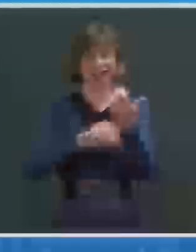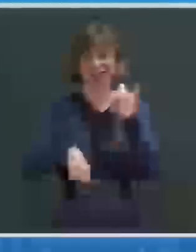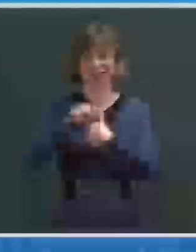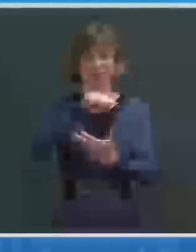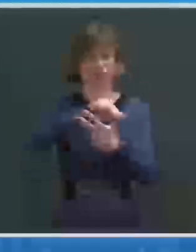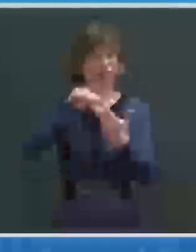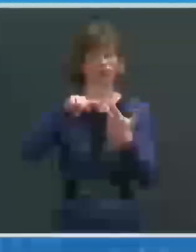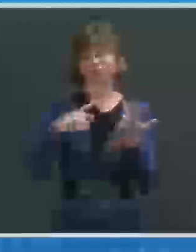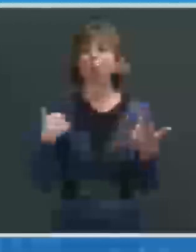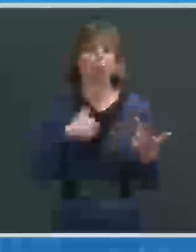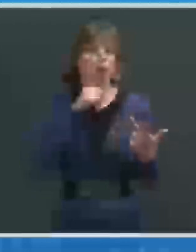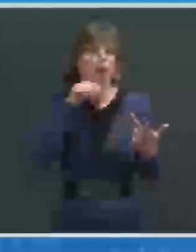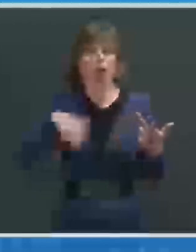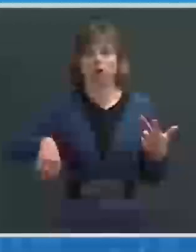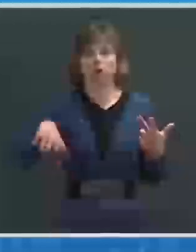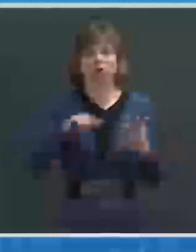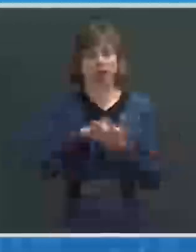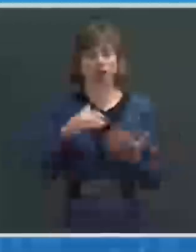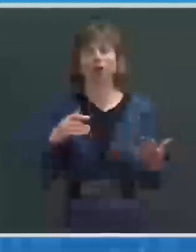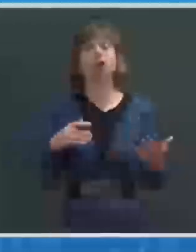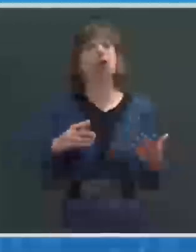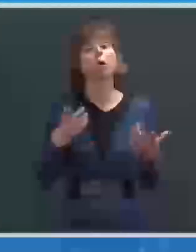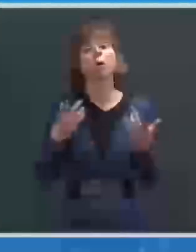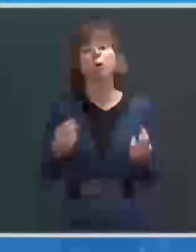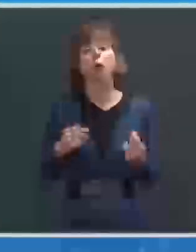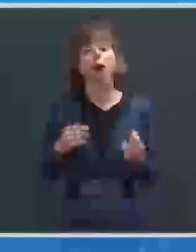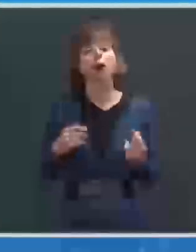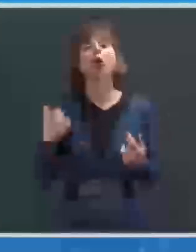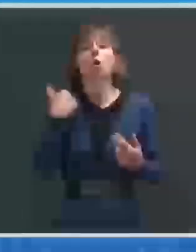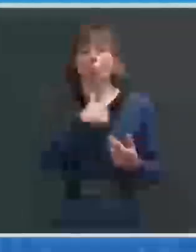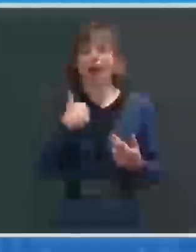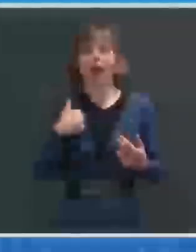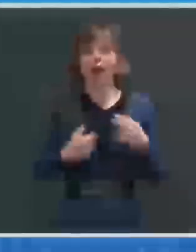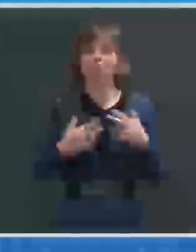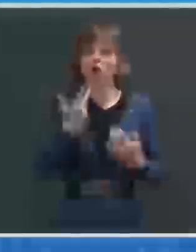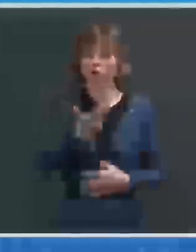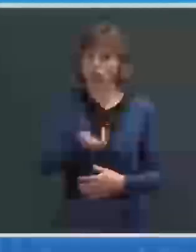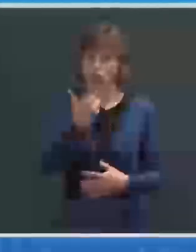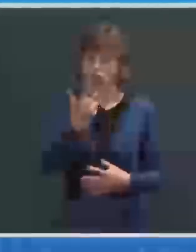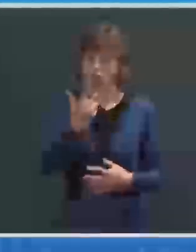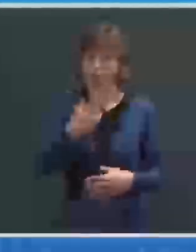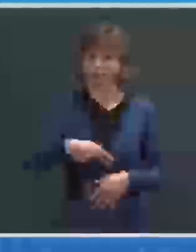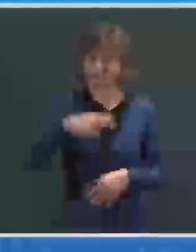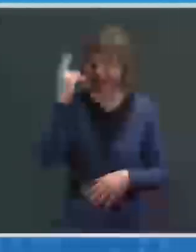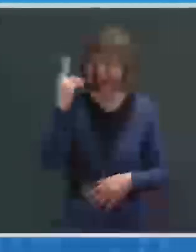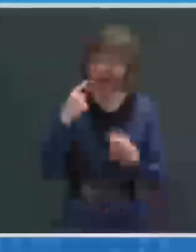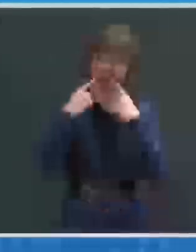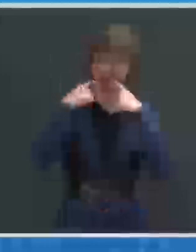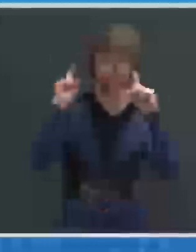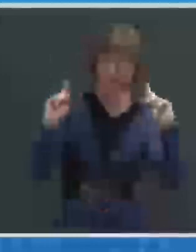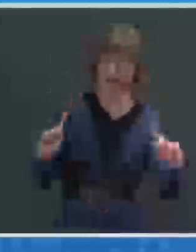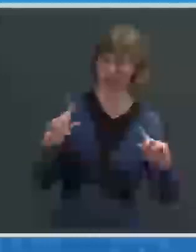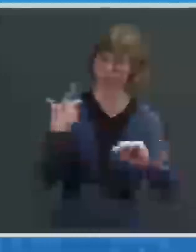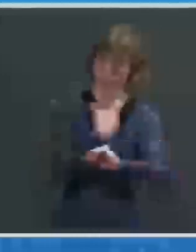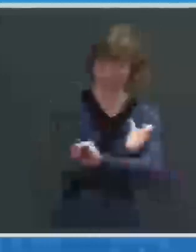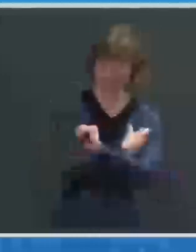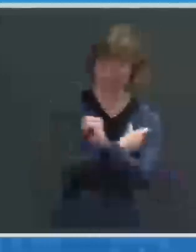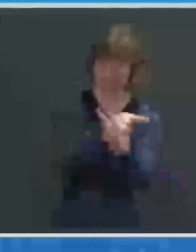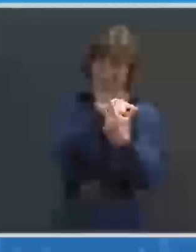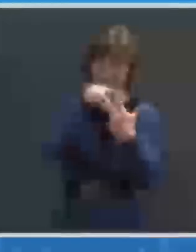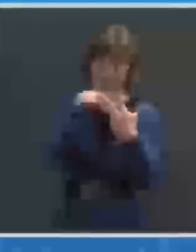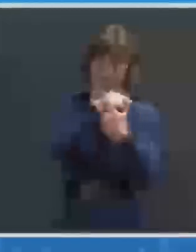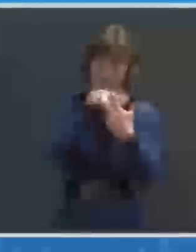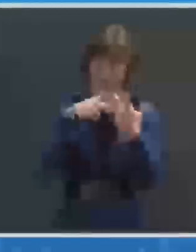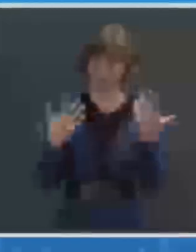3 highly efficacious vaccines that are also, as Dr. Walensky says, has a